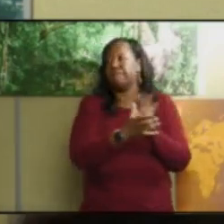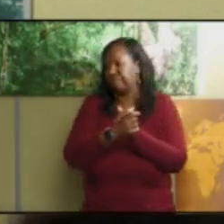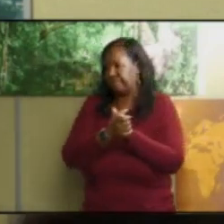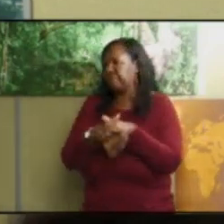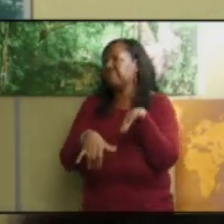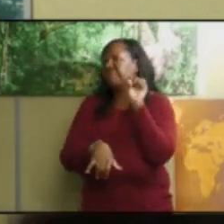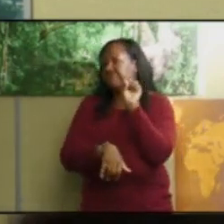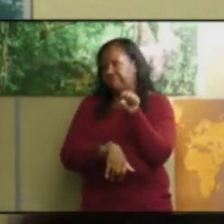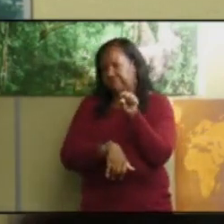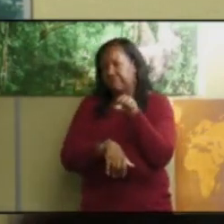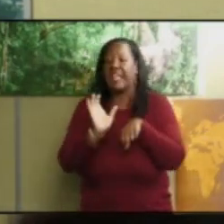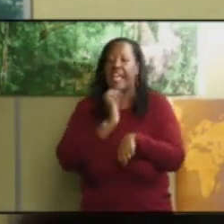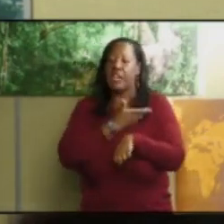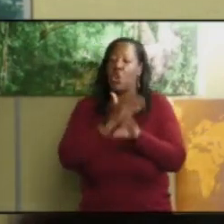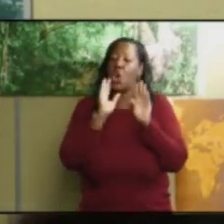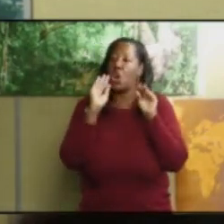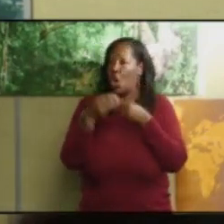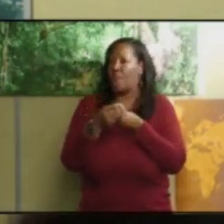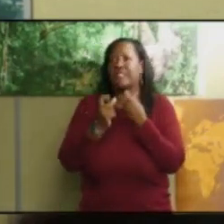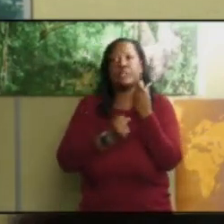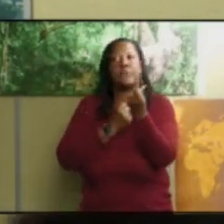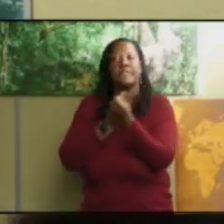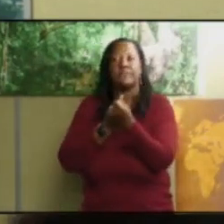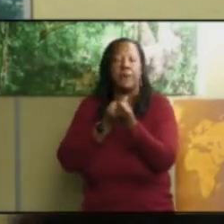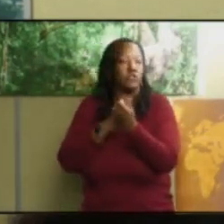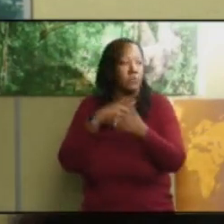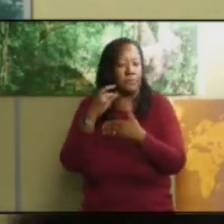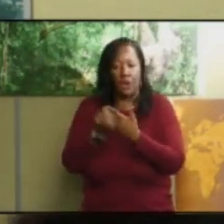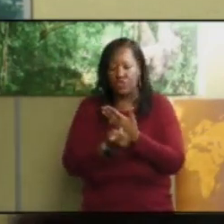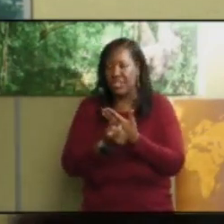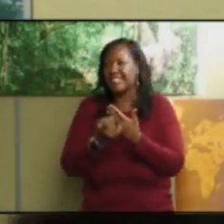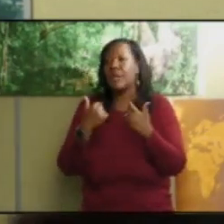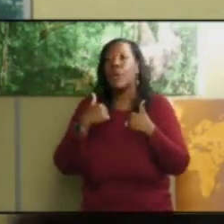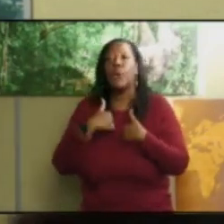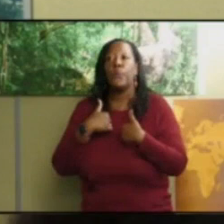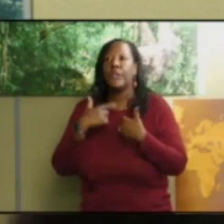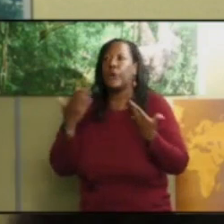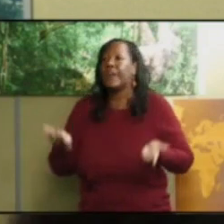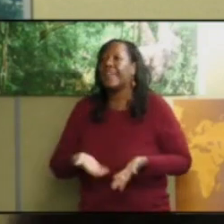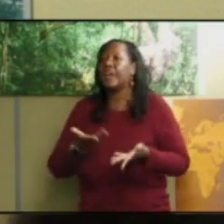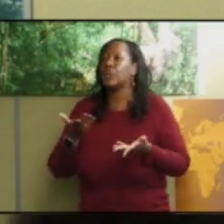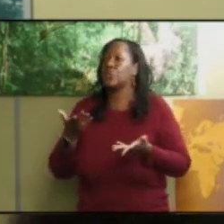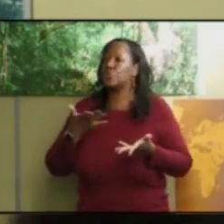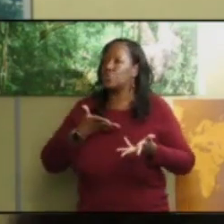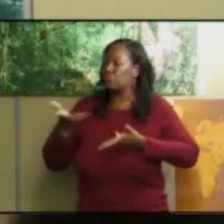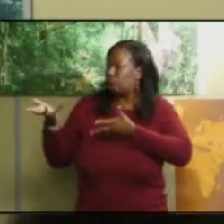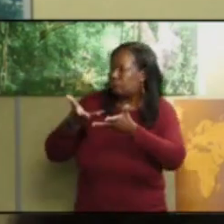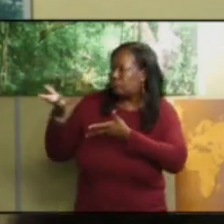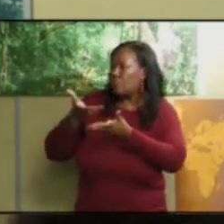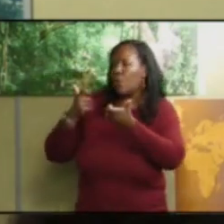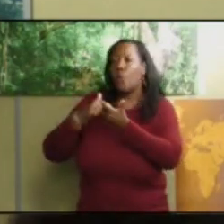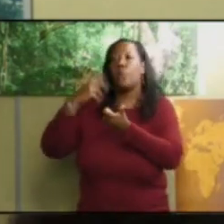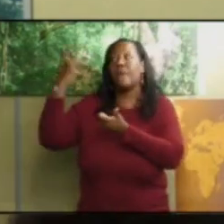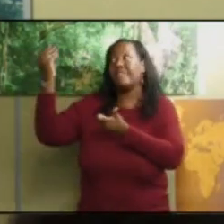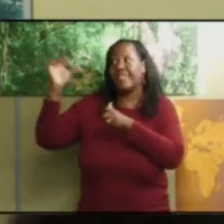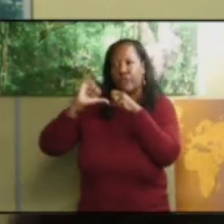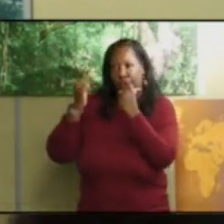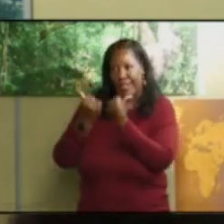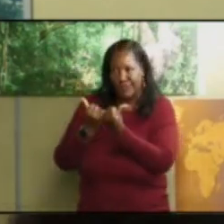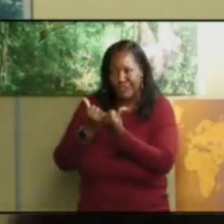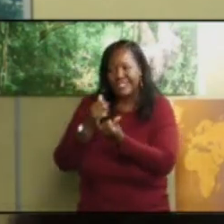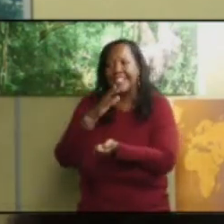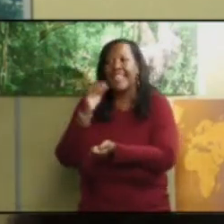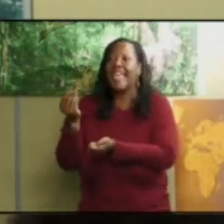Yeah, and our office of sponsored projects, that's what they're here for, to work with the other agencies and kind